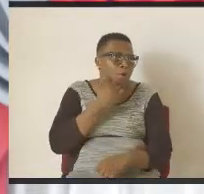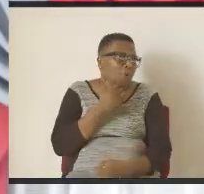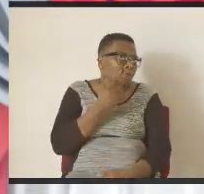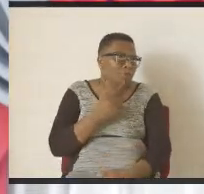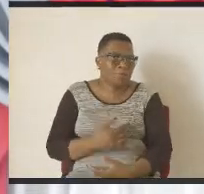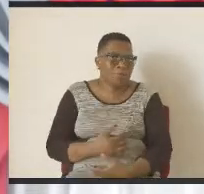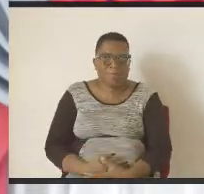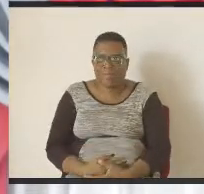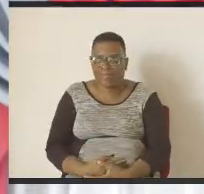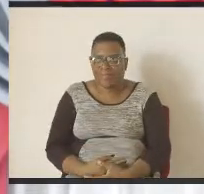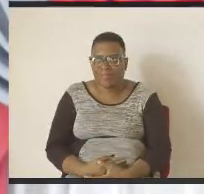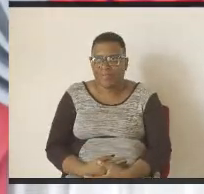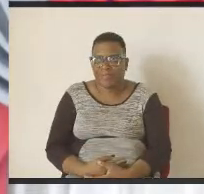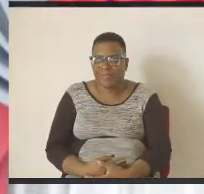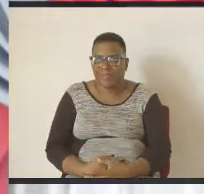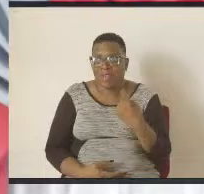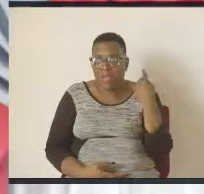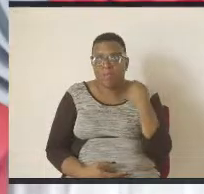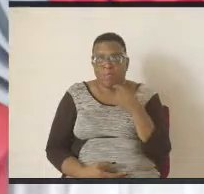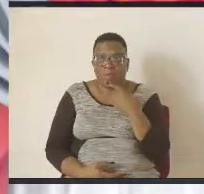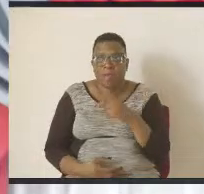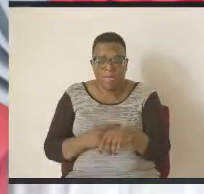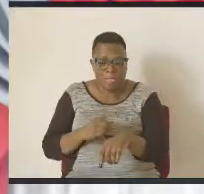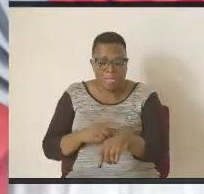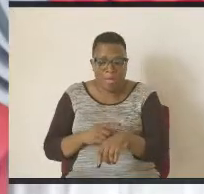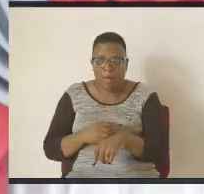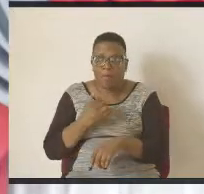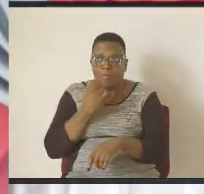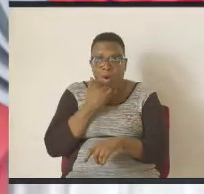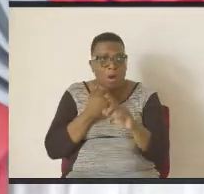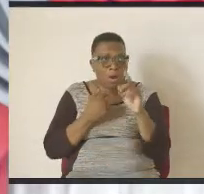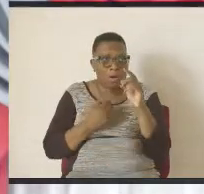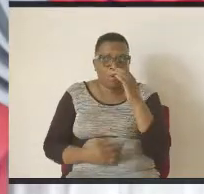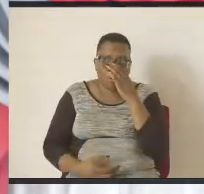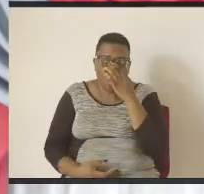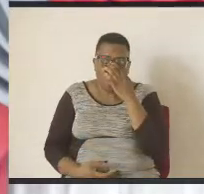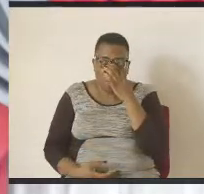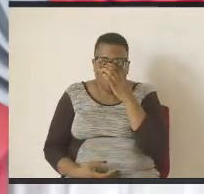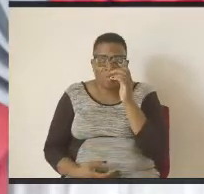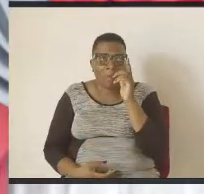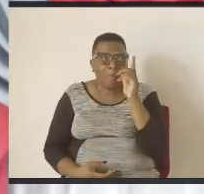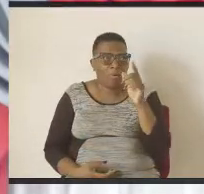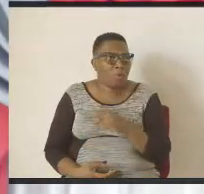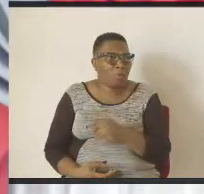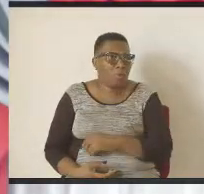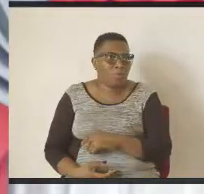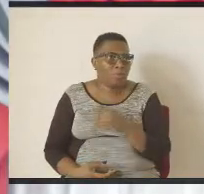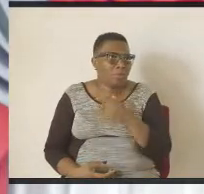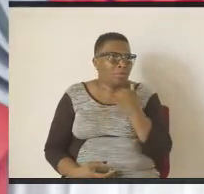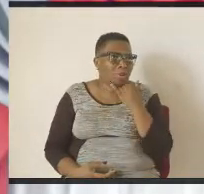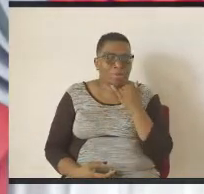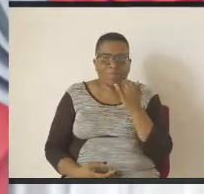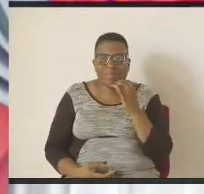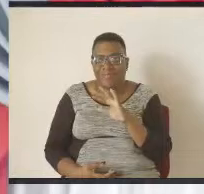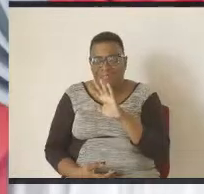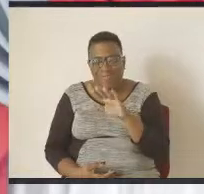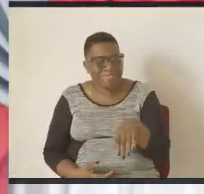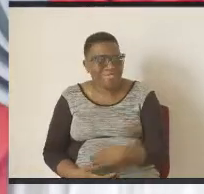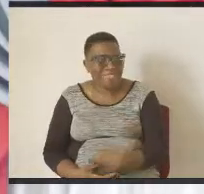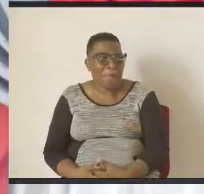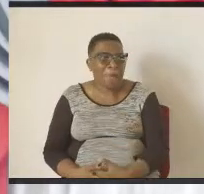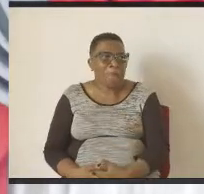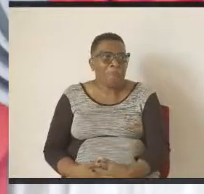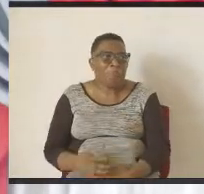says, inasmuch as many have undertaken in hand to set in order a narrative of